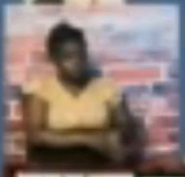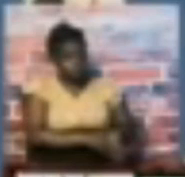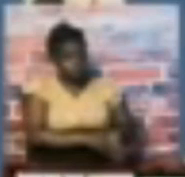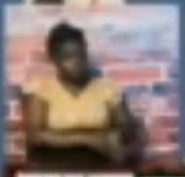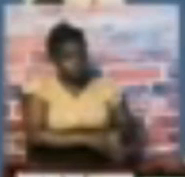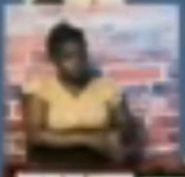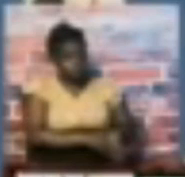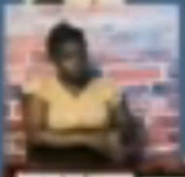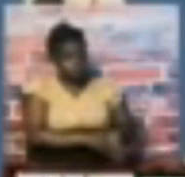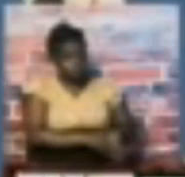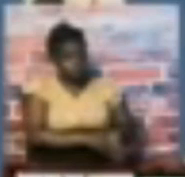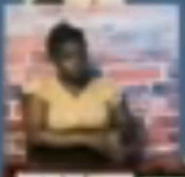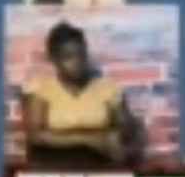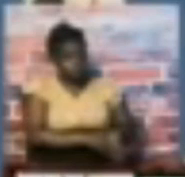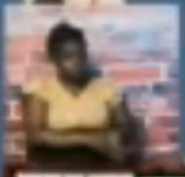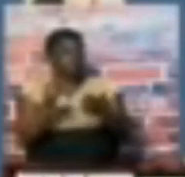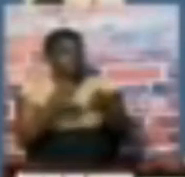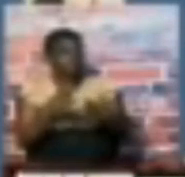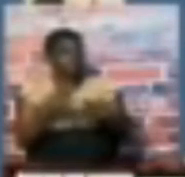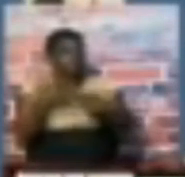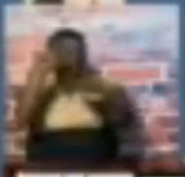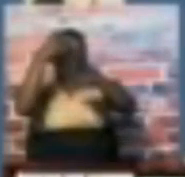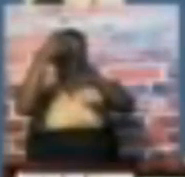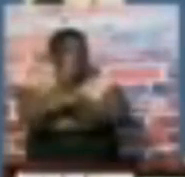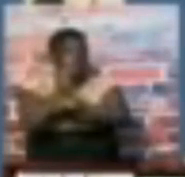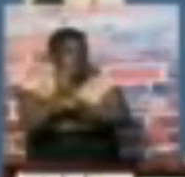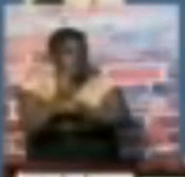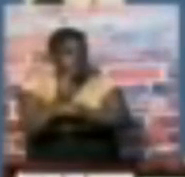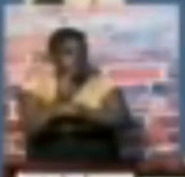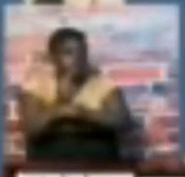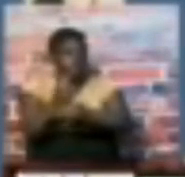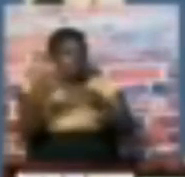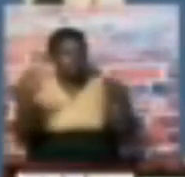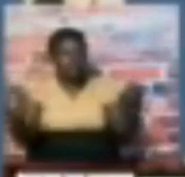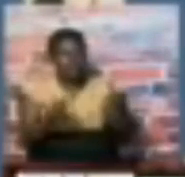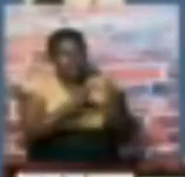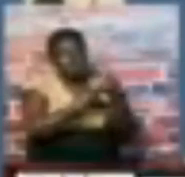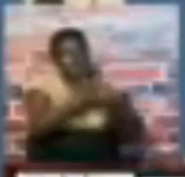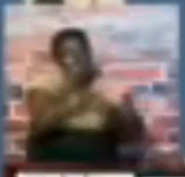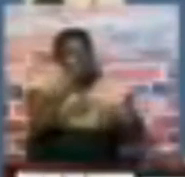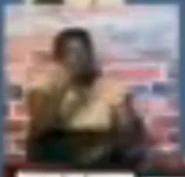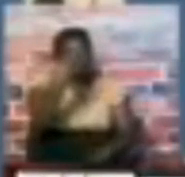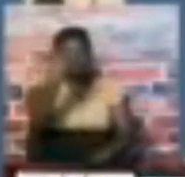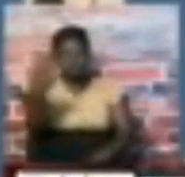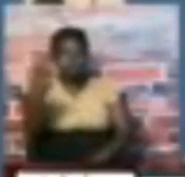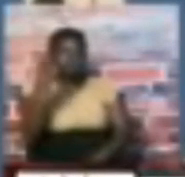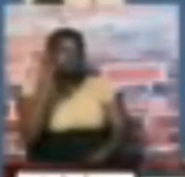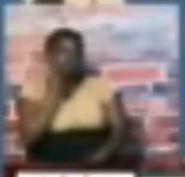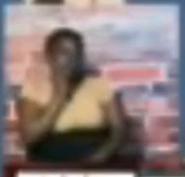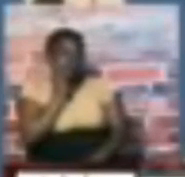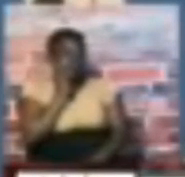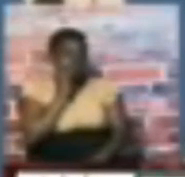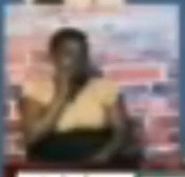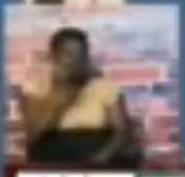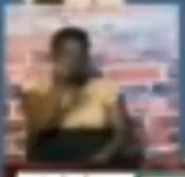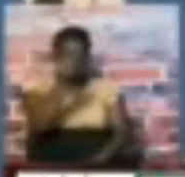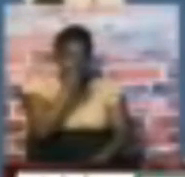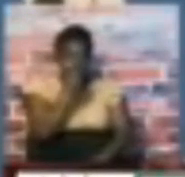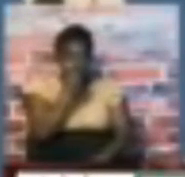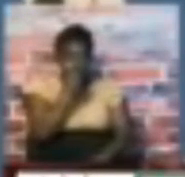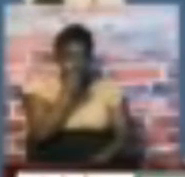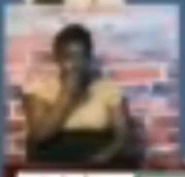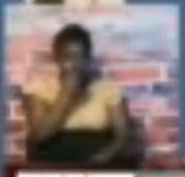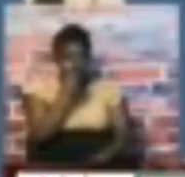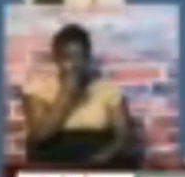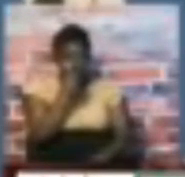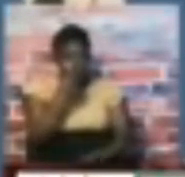Registered trustees of Patidar Samaj Kampala, 25 million shillings worth of food,